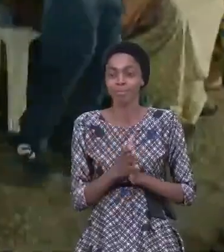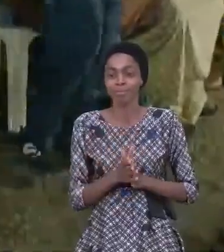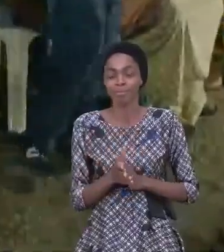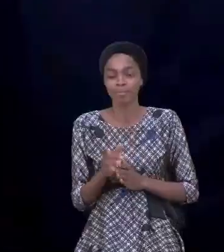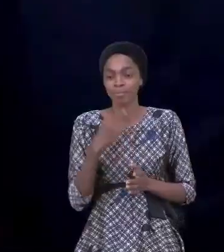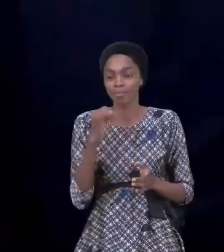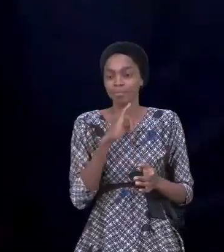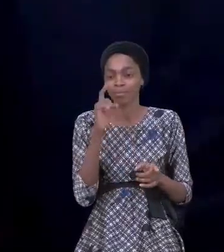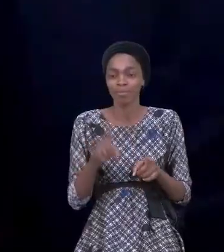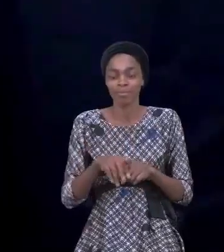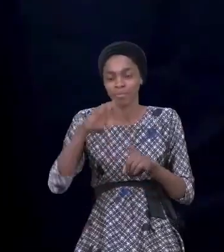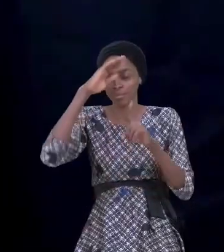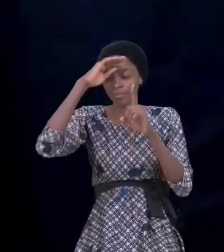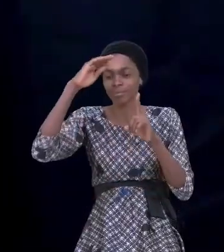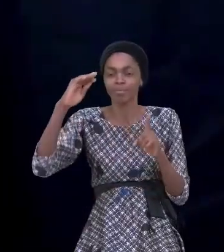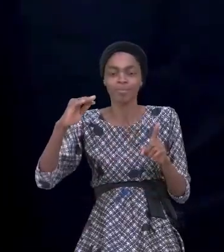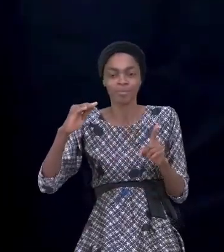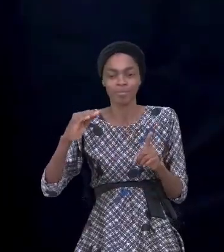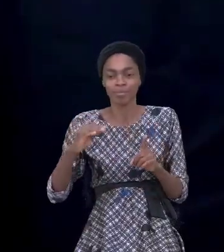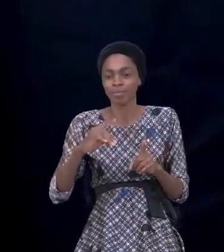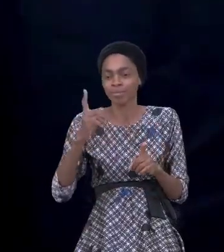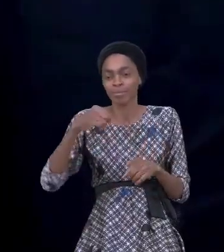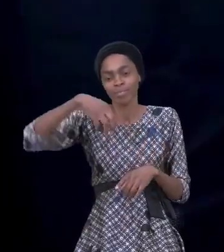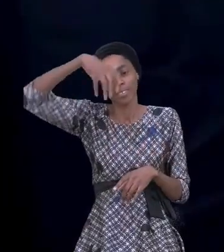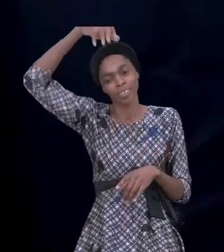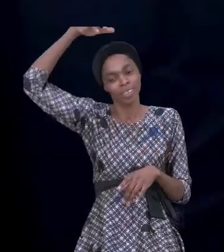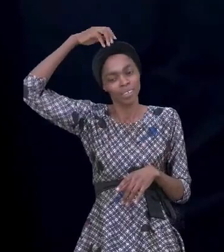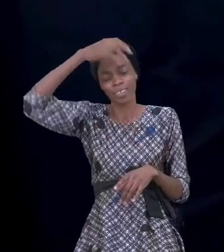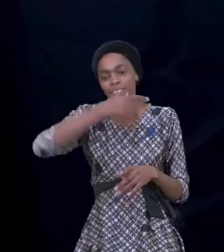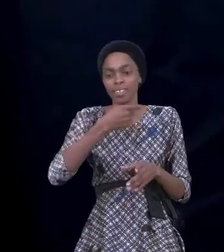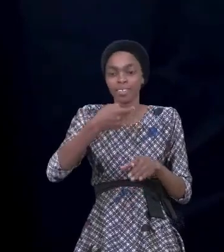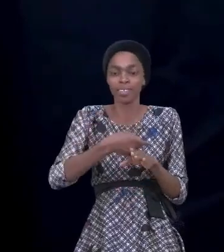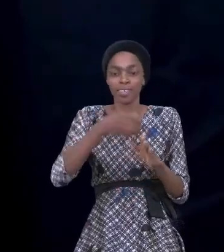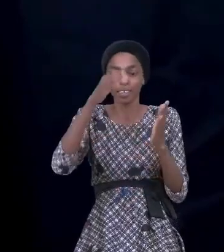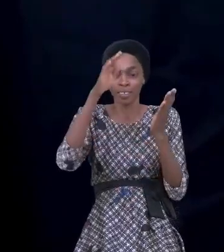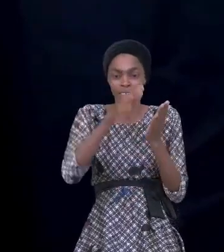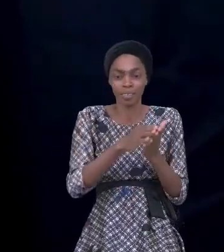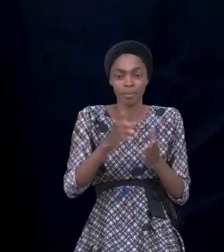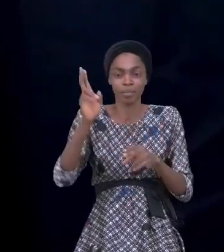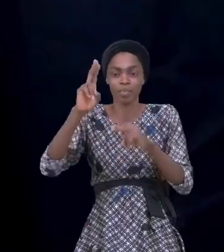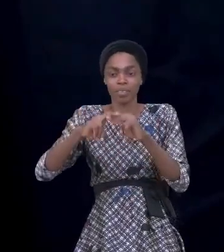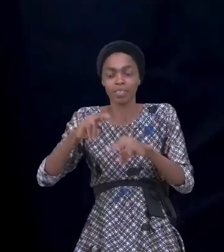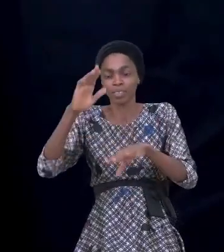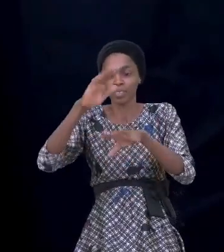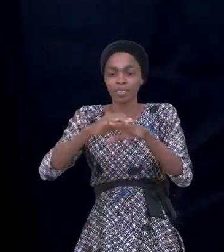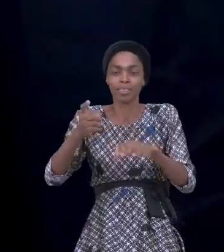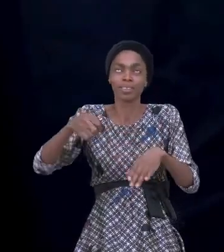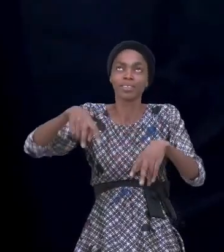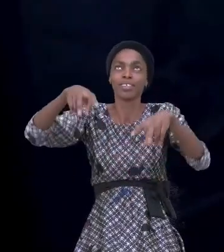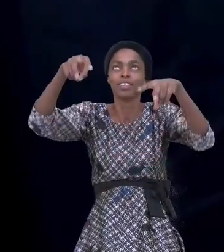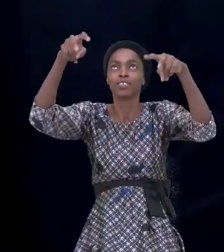Who is like him? The lion and the lamb. Seated on the